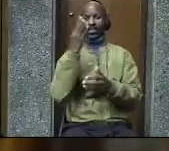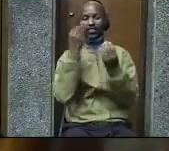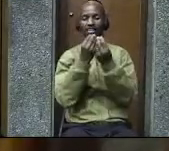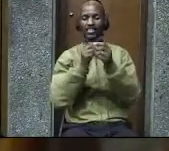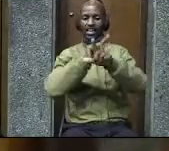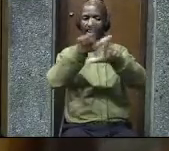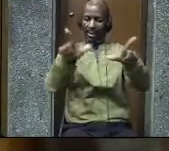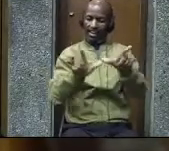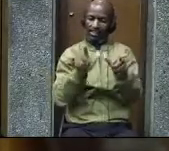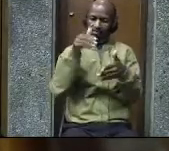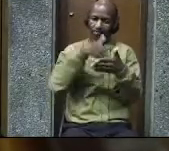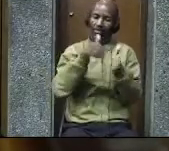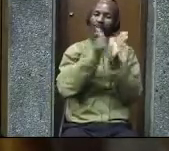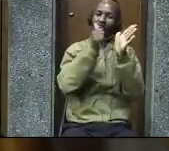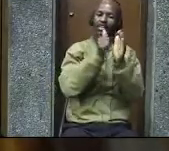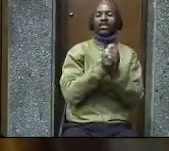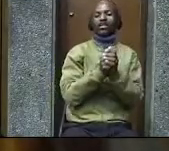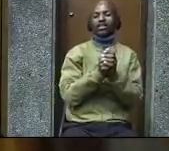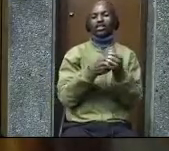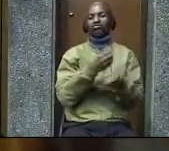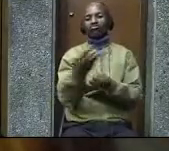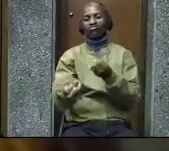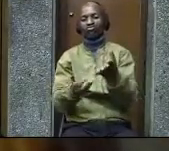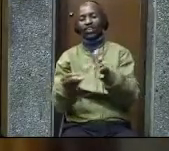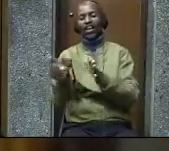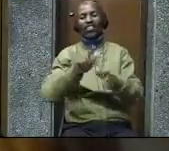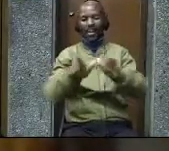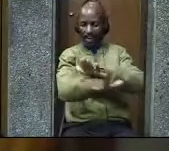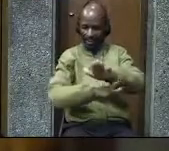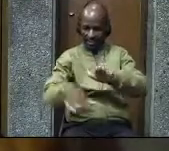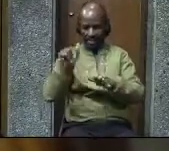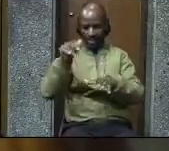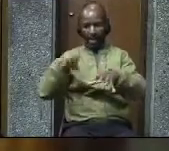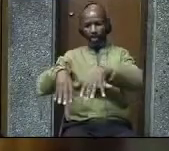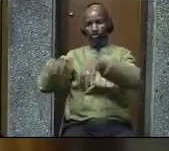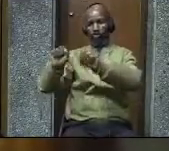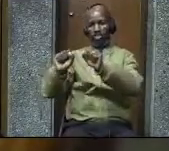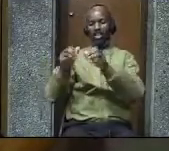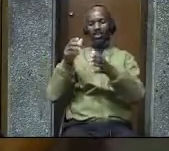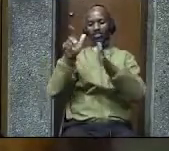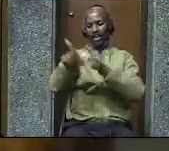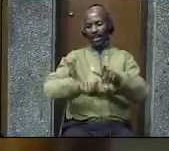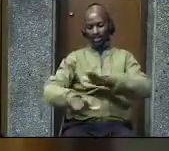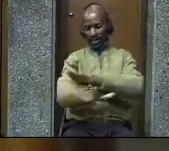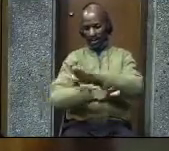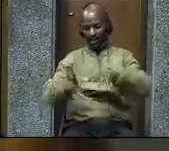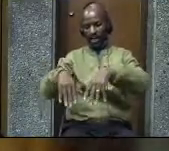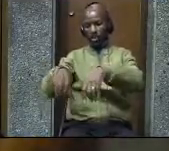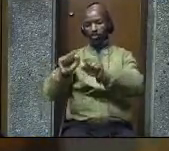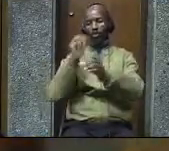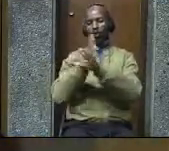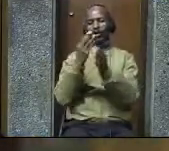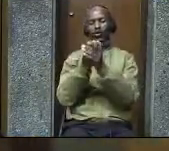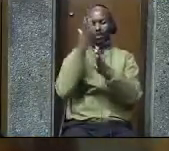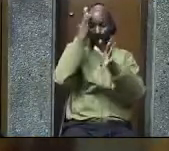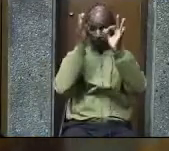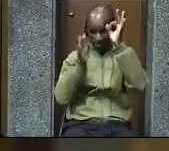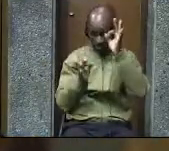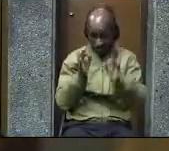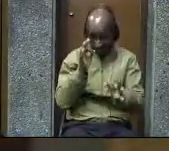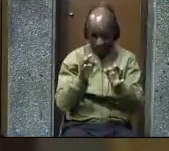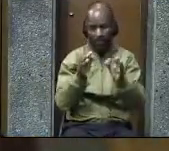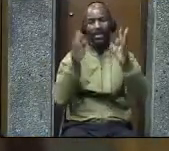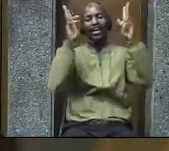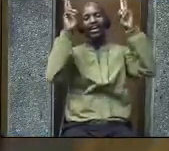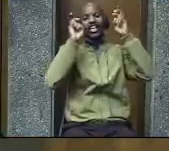Land Tenure Act, Land Redistribution, and Land Acquisition. Land Acquisition, which deals with political